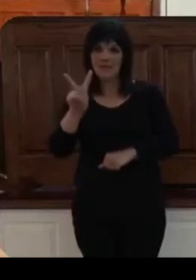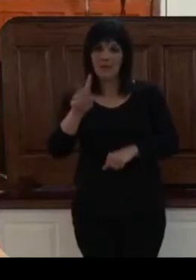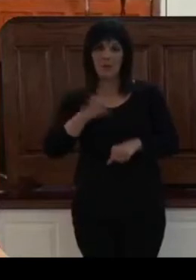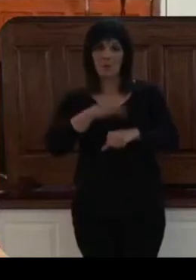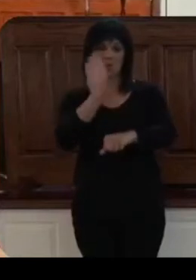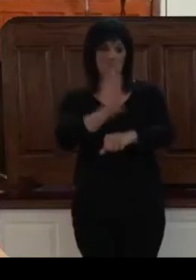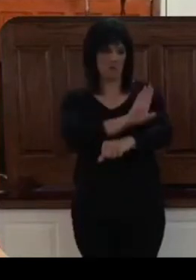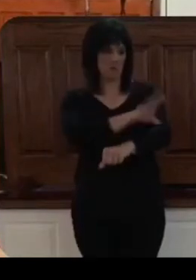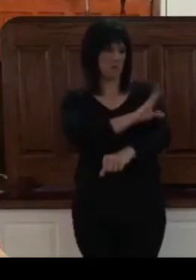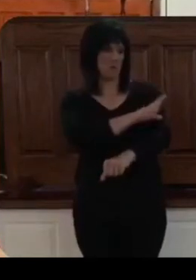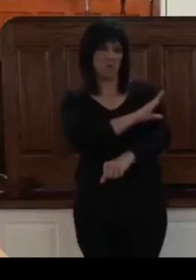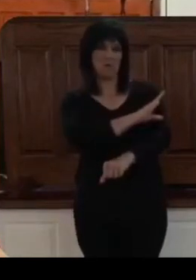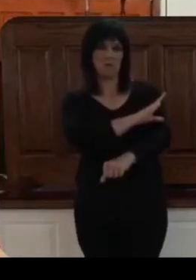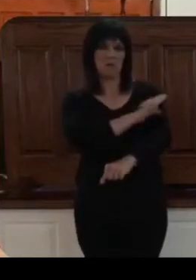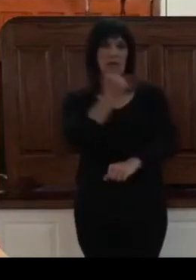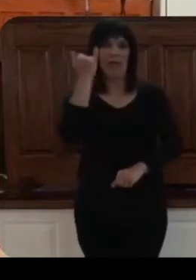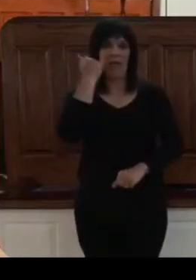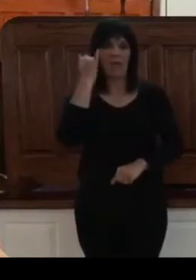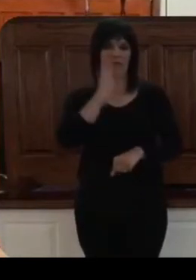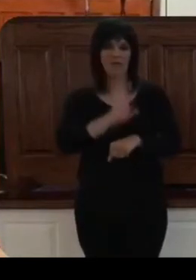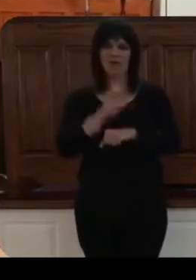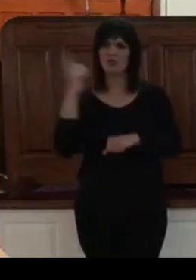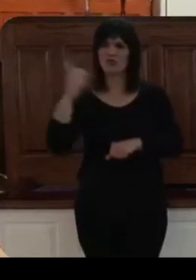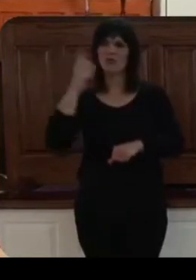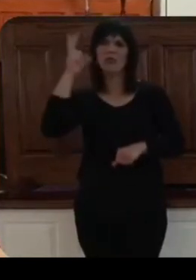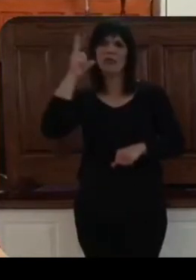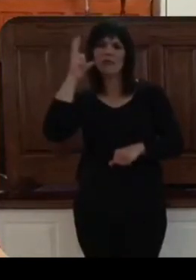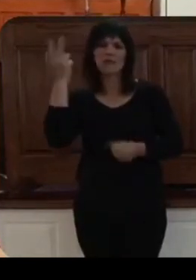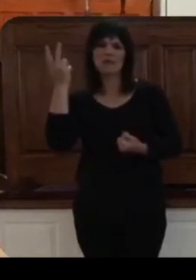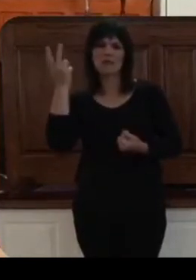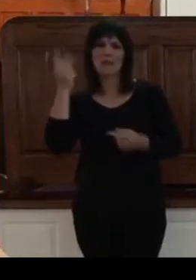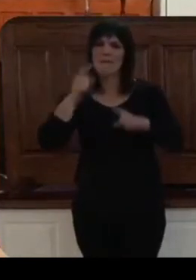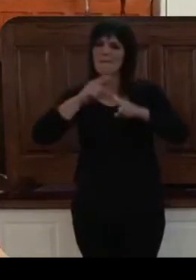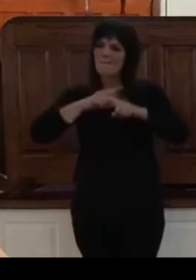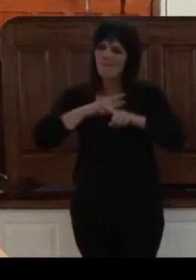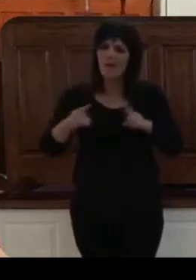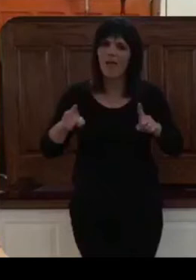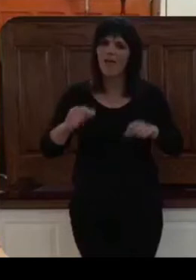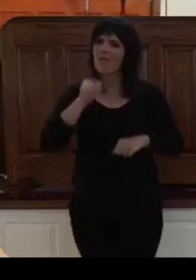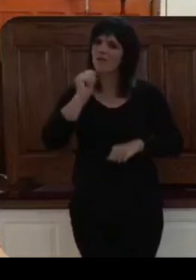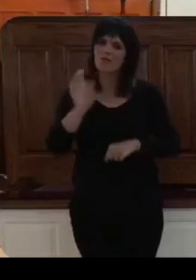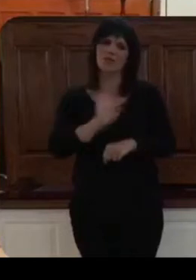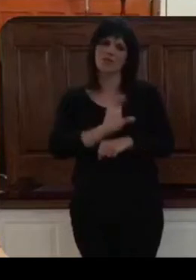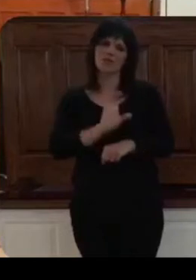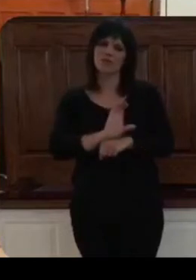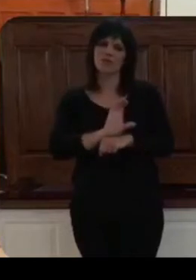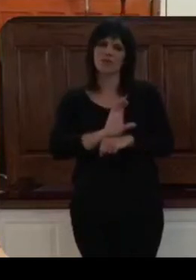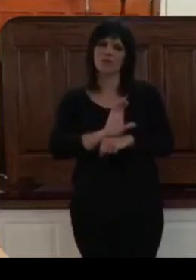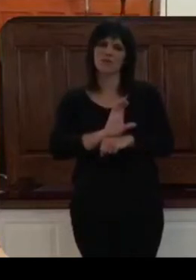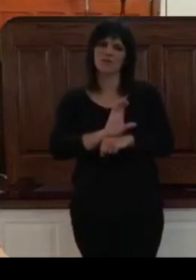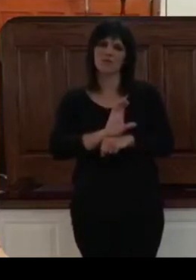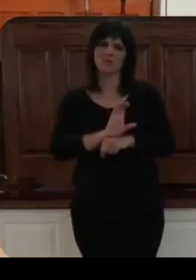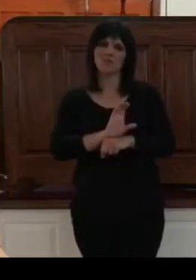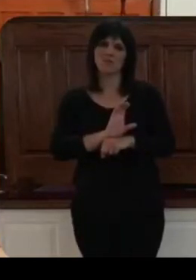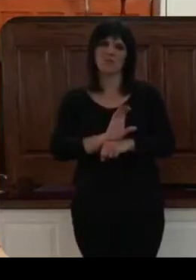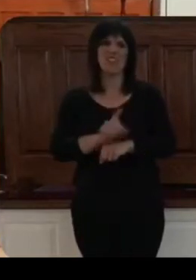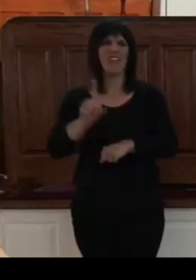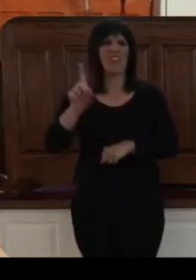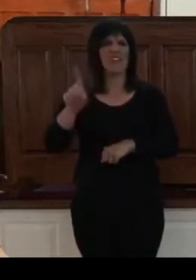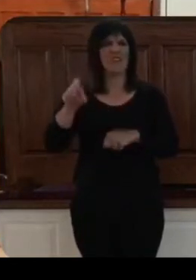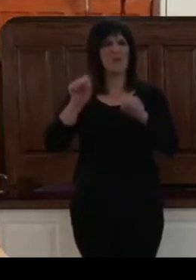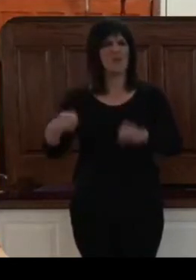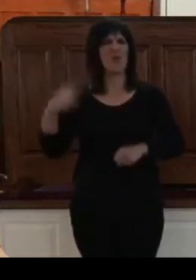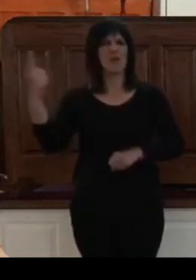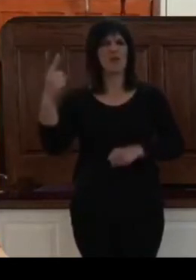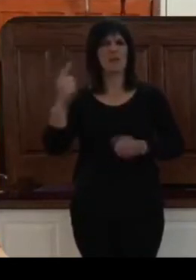of listening to sermons, that's not church. If it's just a matter of studying a Bible, man, I've got on